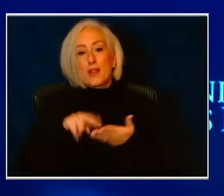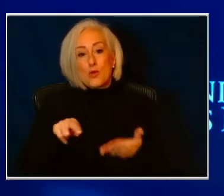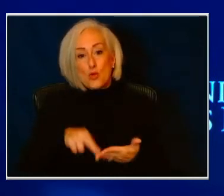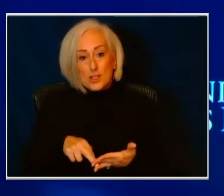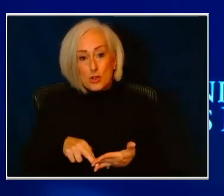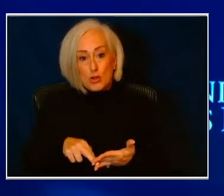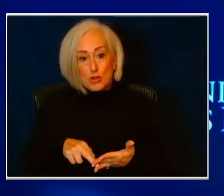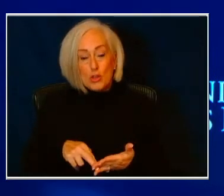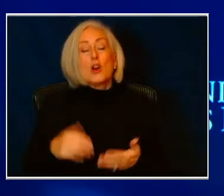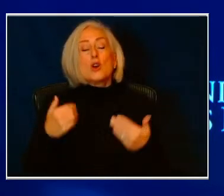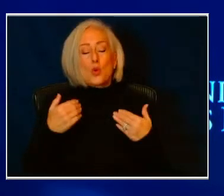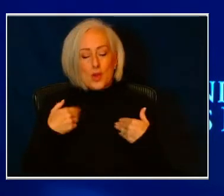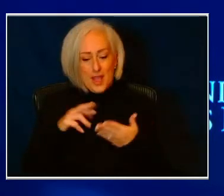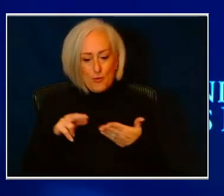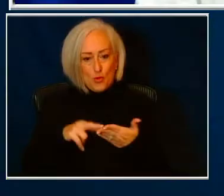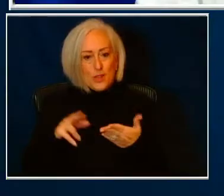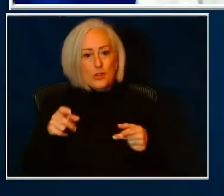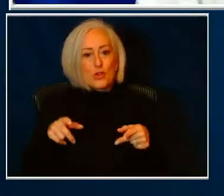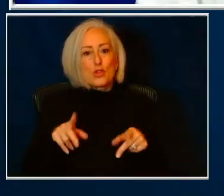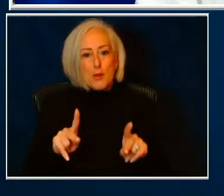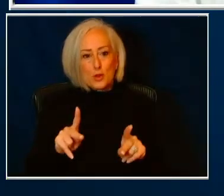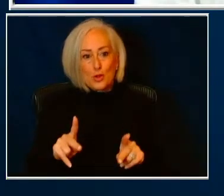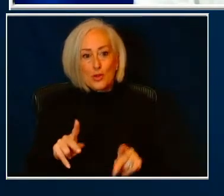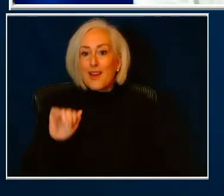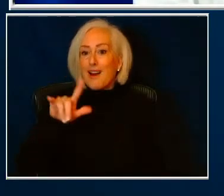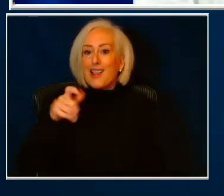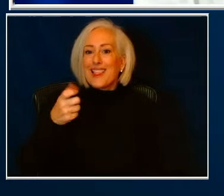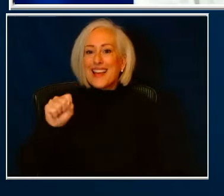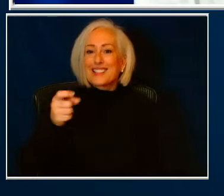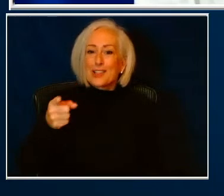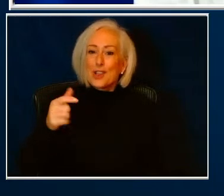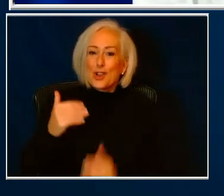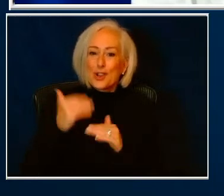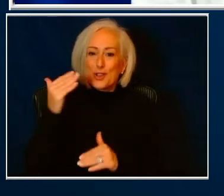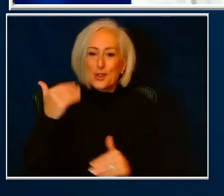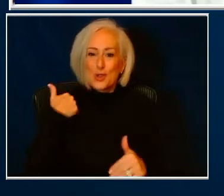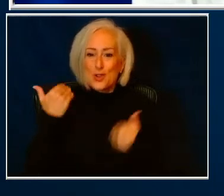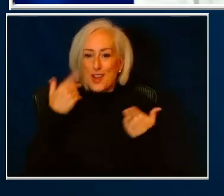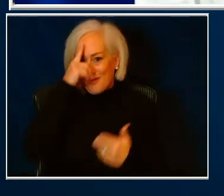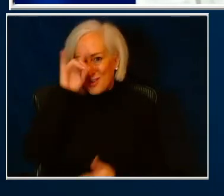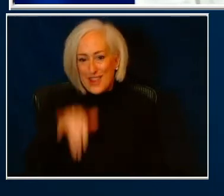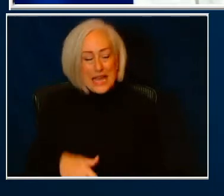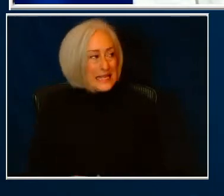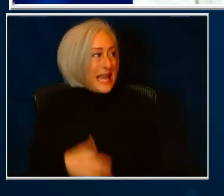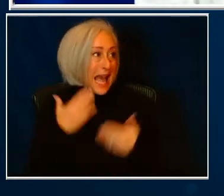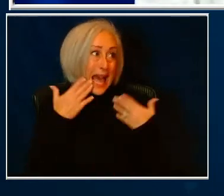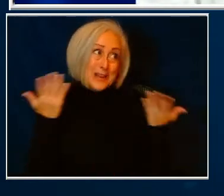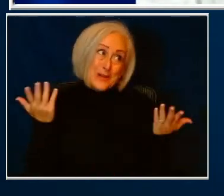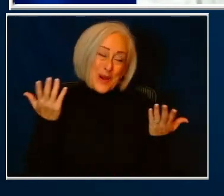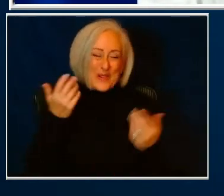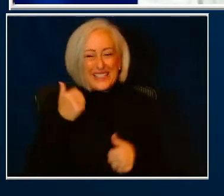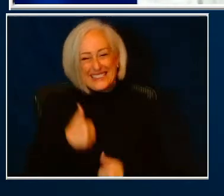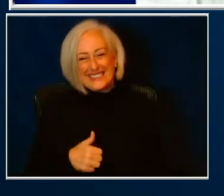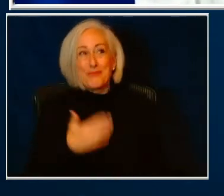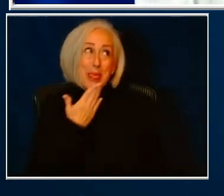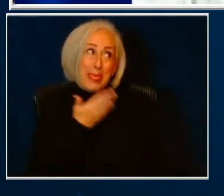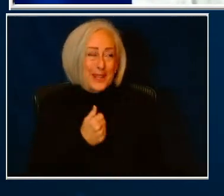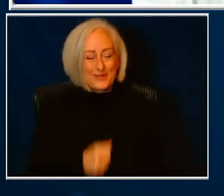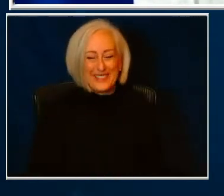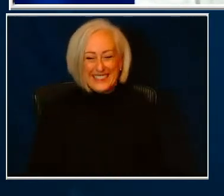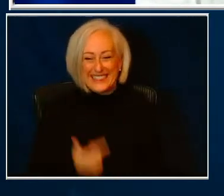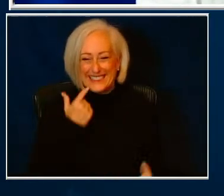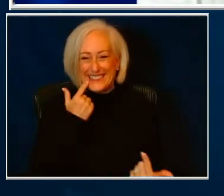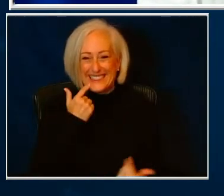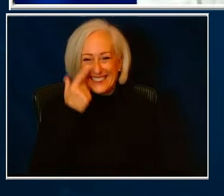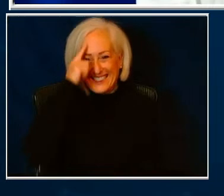research opportunities. Alexis, you might be too young for them still, but I don't know. But thank you. I'm almost 50.